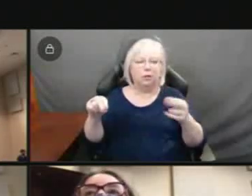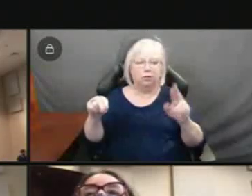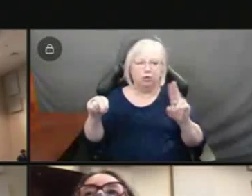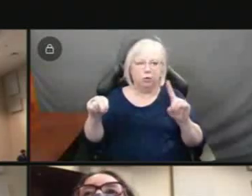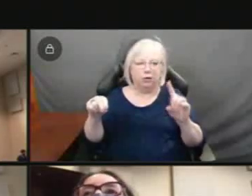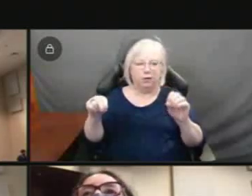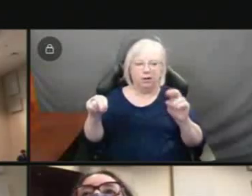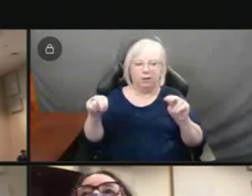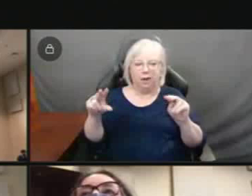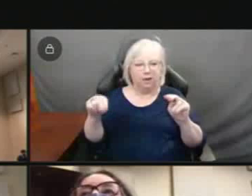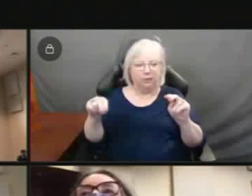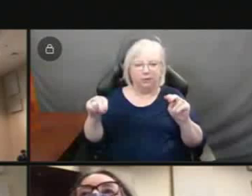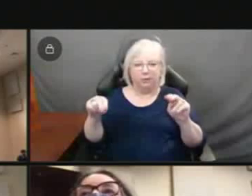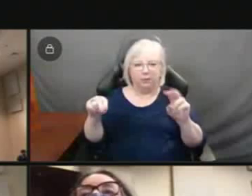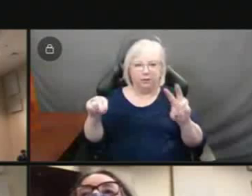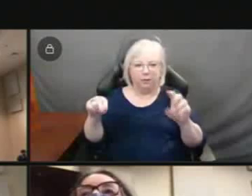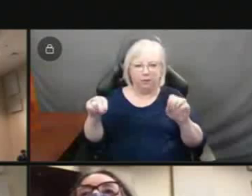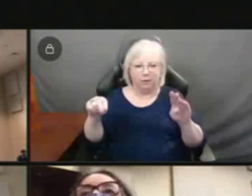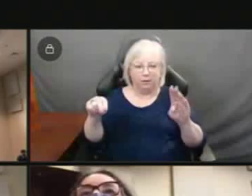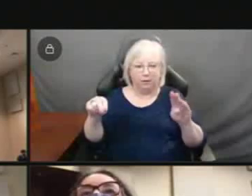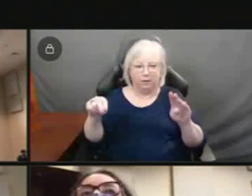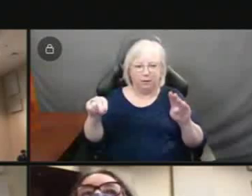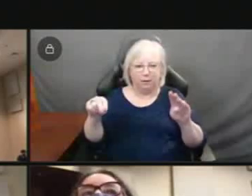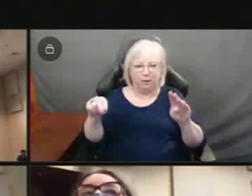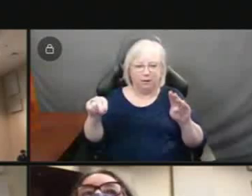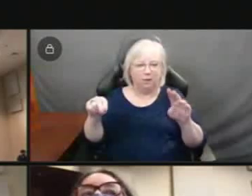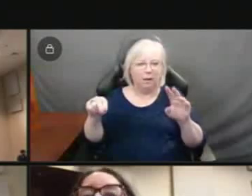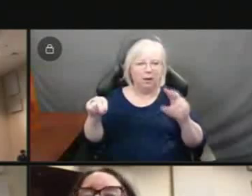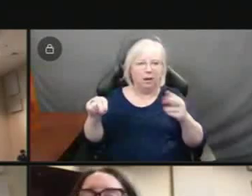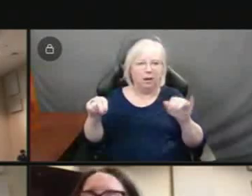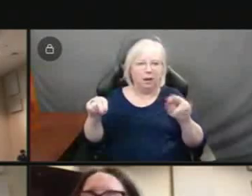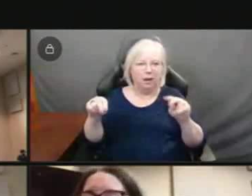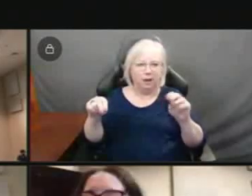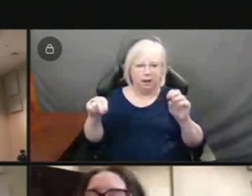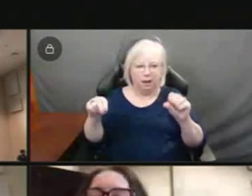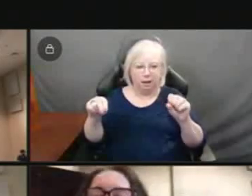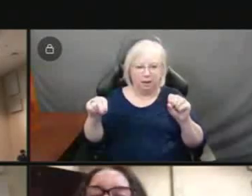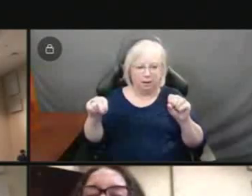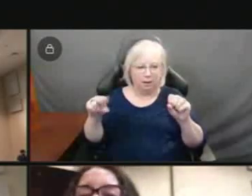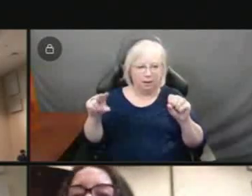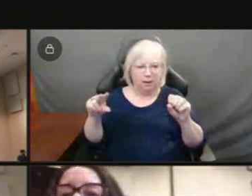No. Director Webb? No. Vice Mayor Hines? Nay.